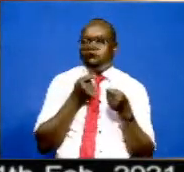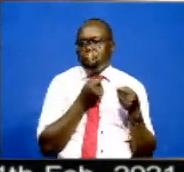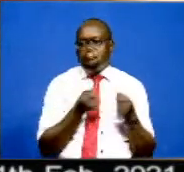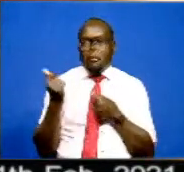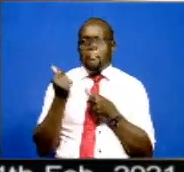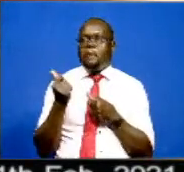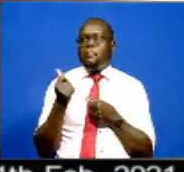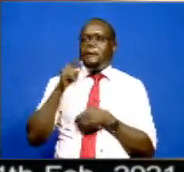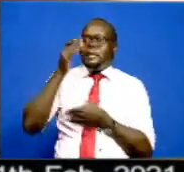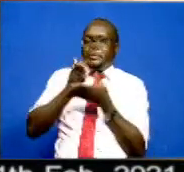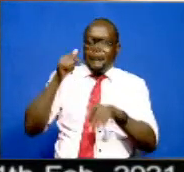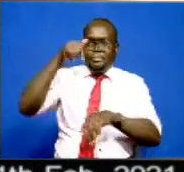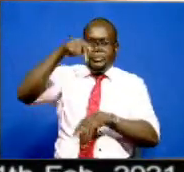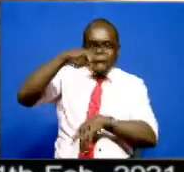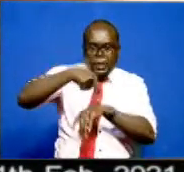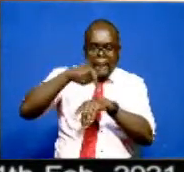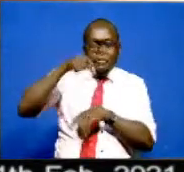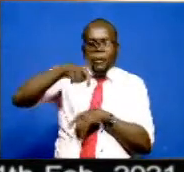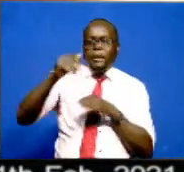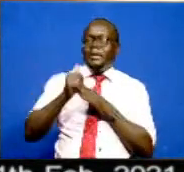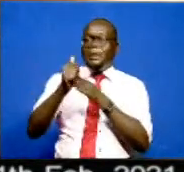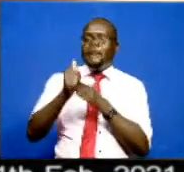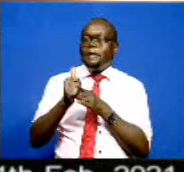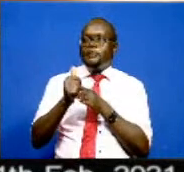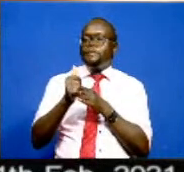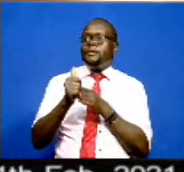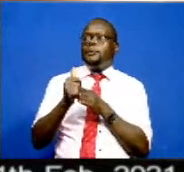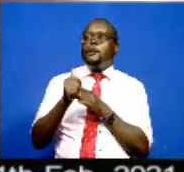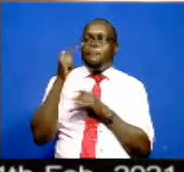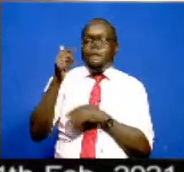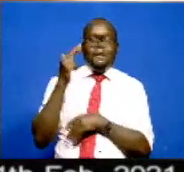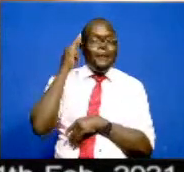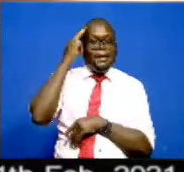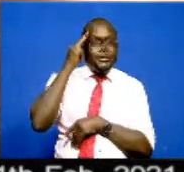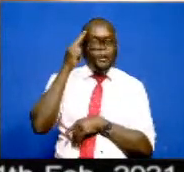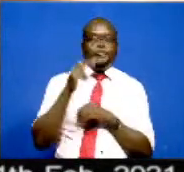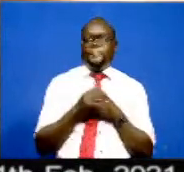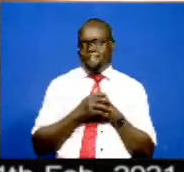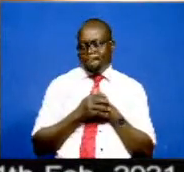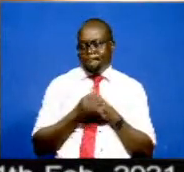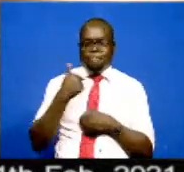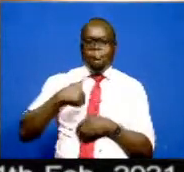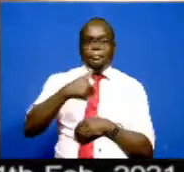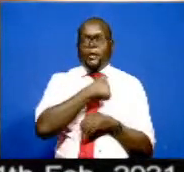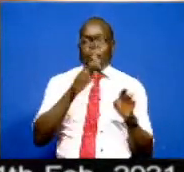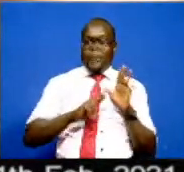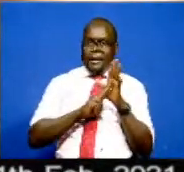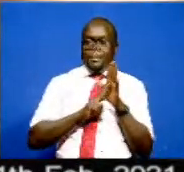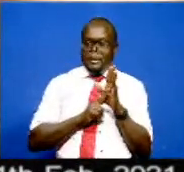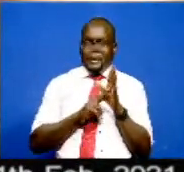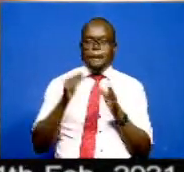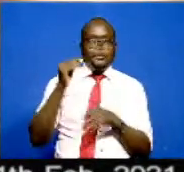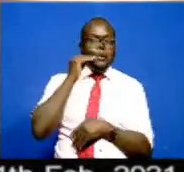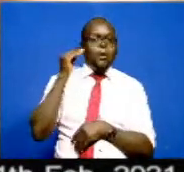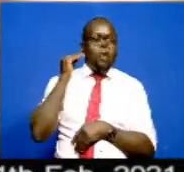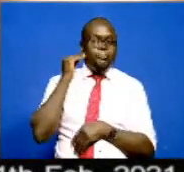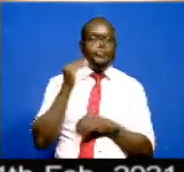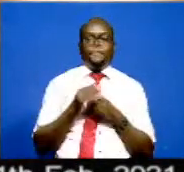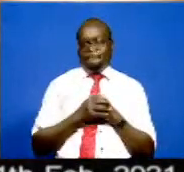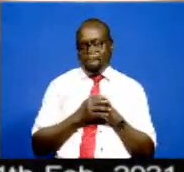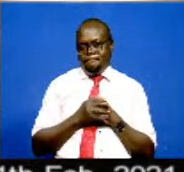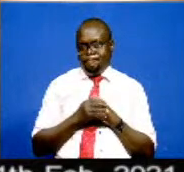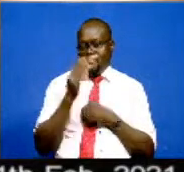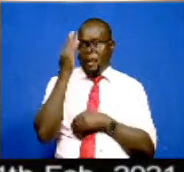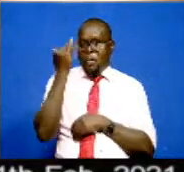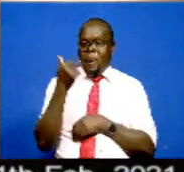we need leadership. We need leadership for reasons that we represent constituencies. And